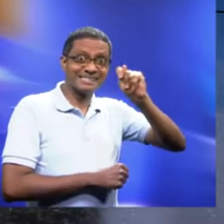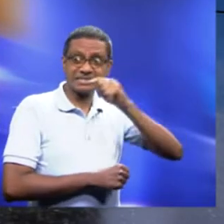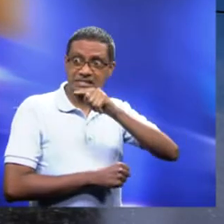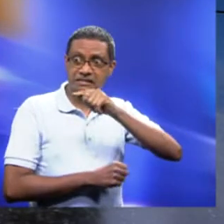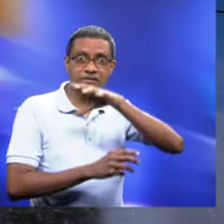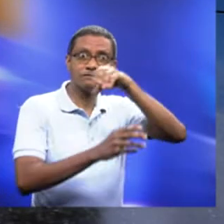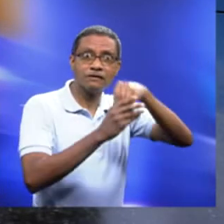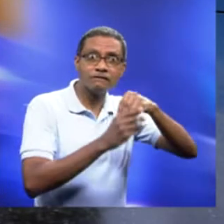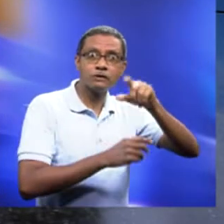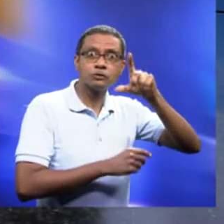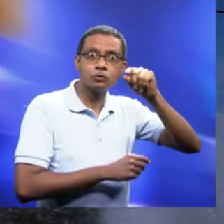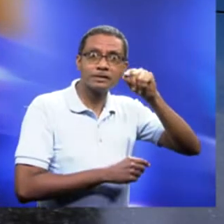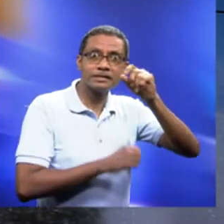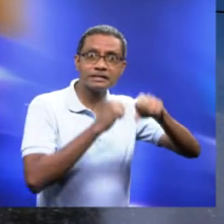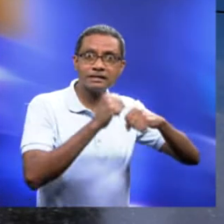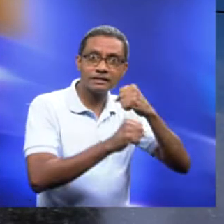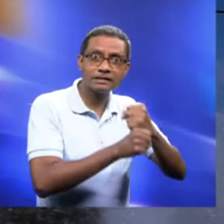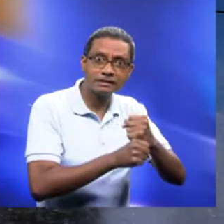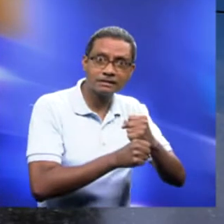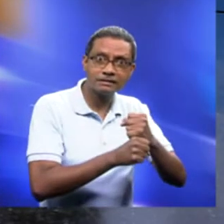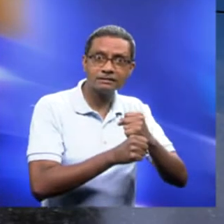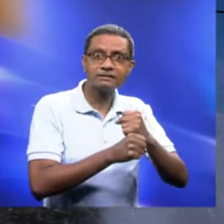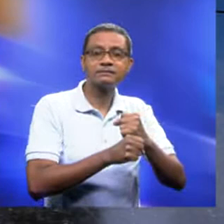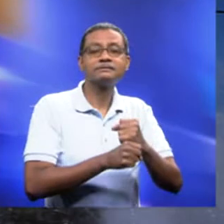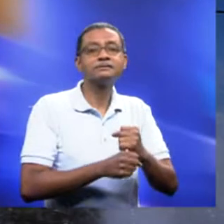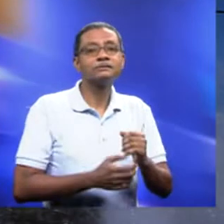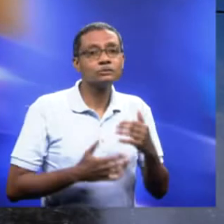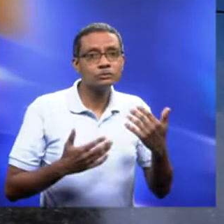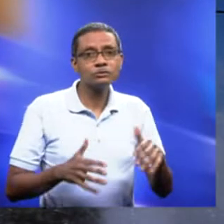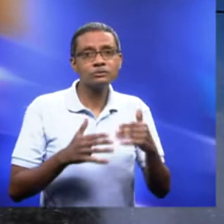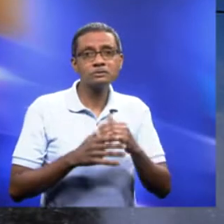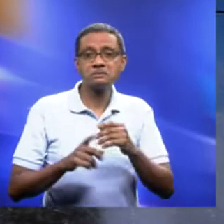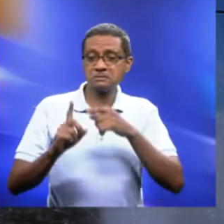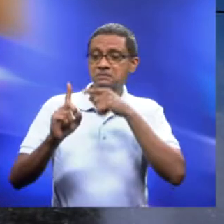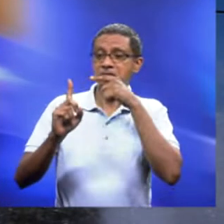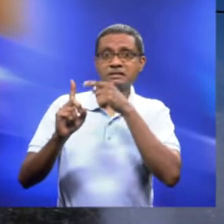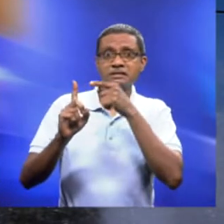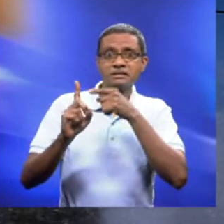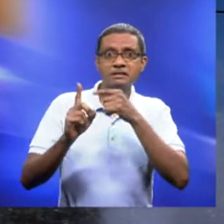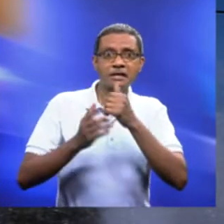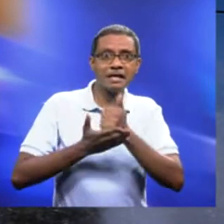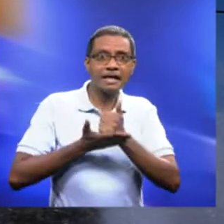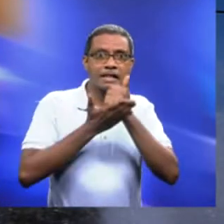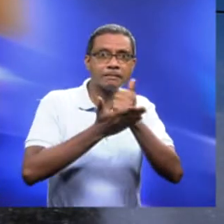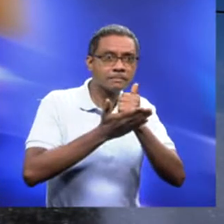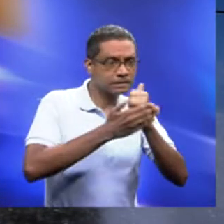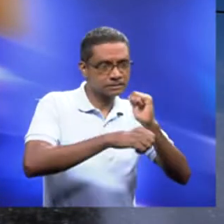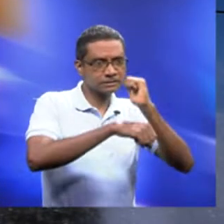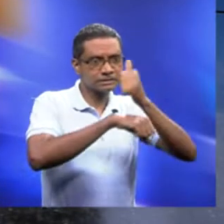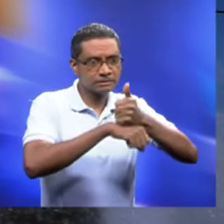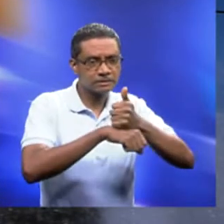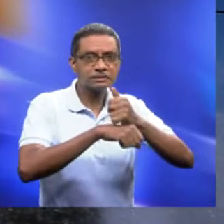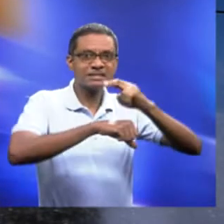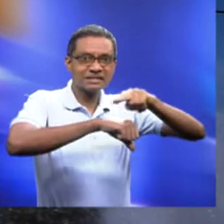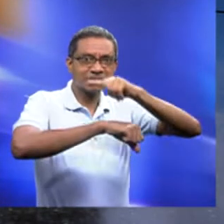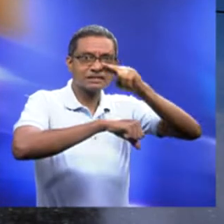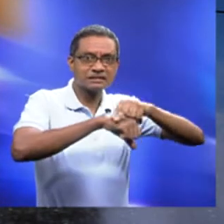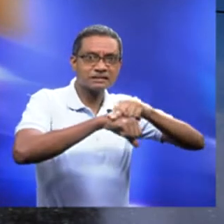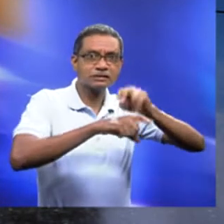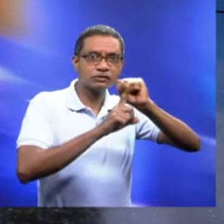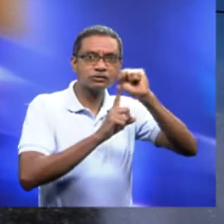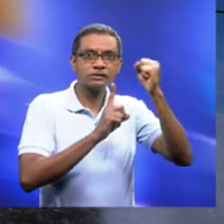management for 26 years. Angus has been instrumental in the development of the National Cybersecurity Program for Trinidad and